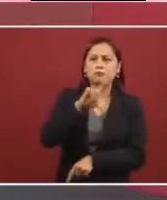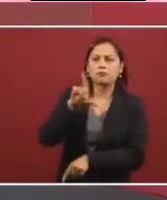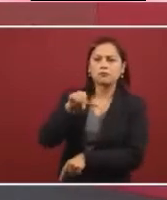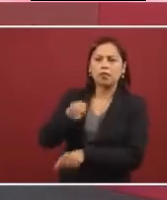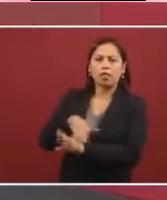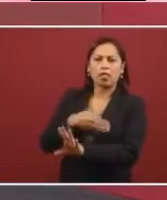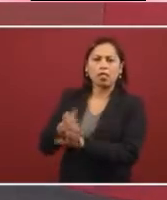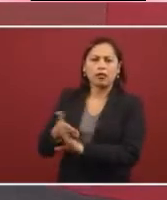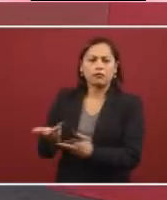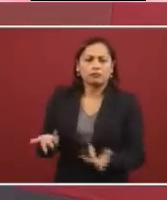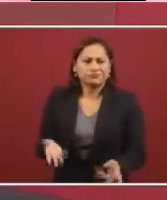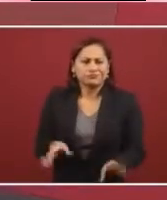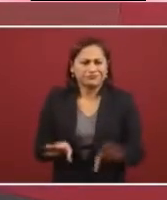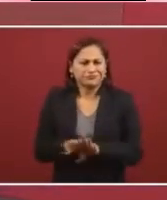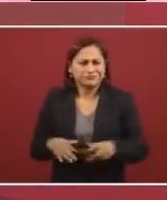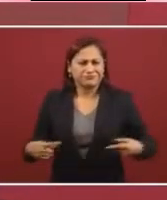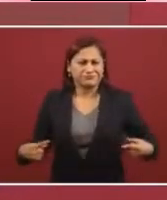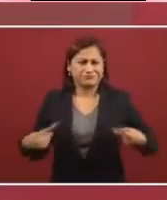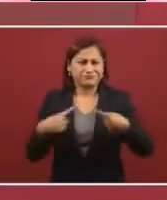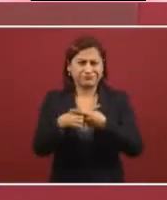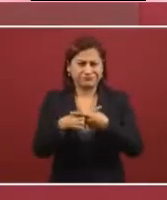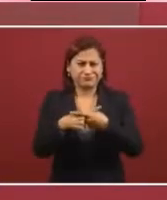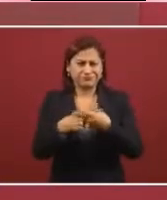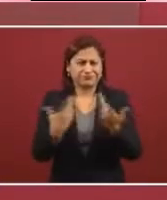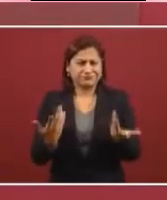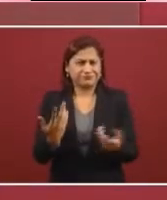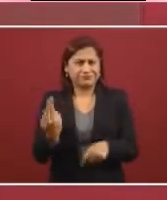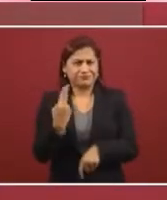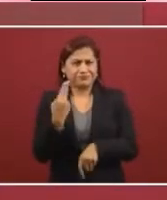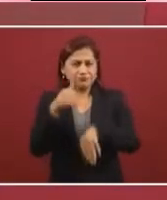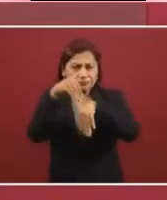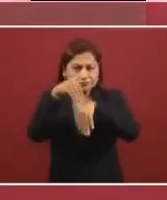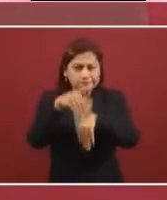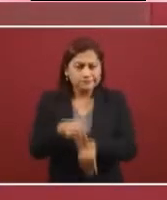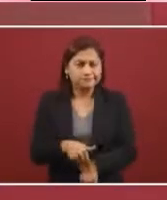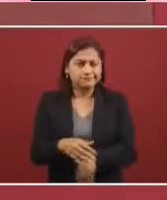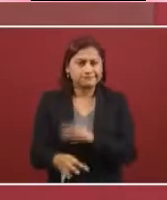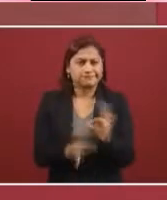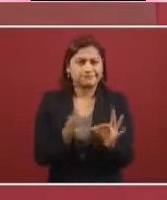if we do not comply